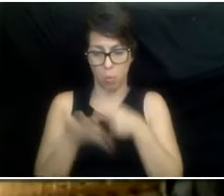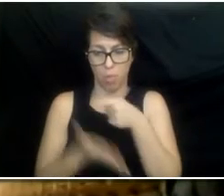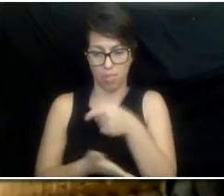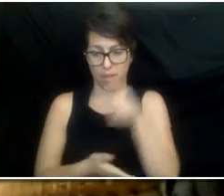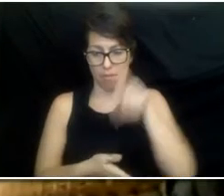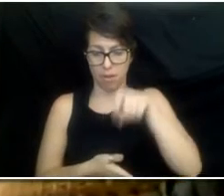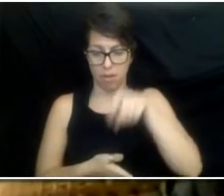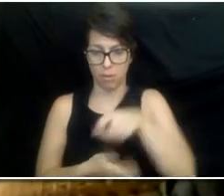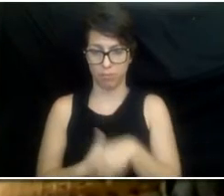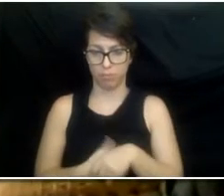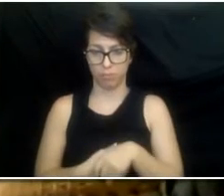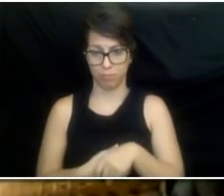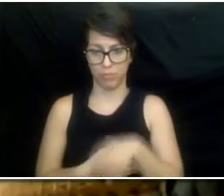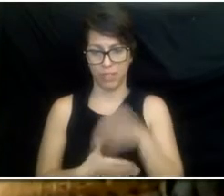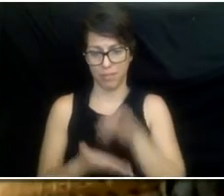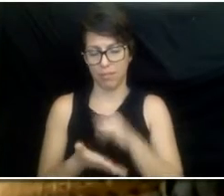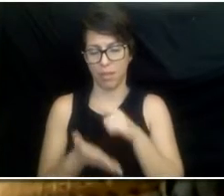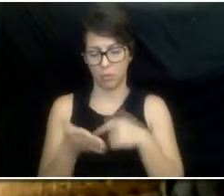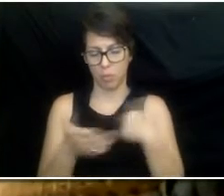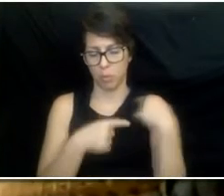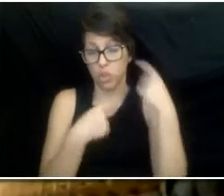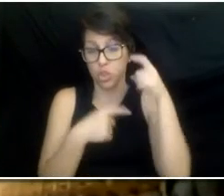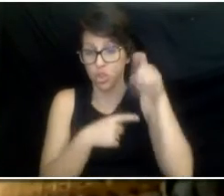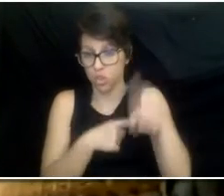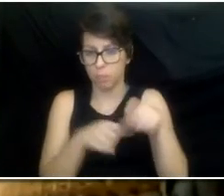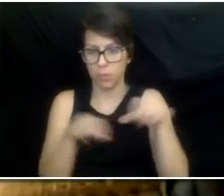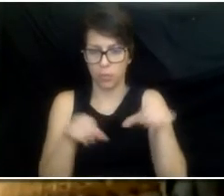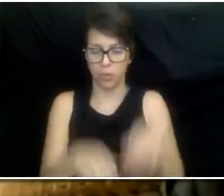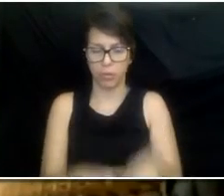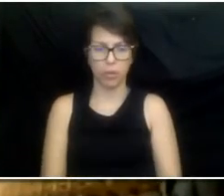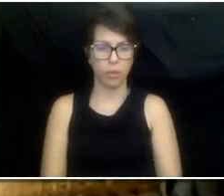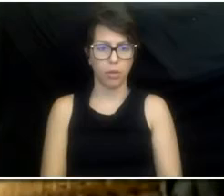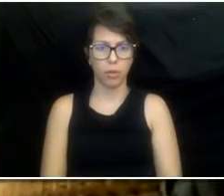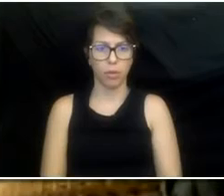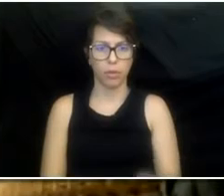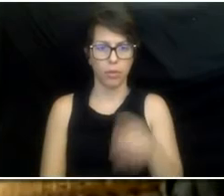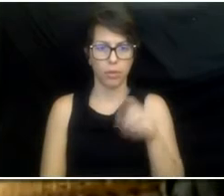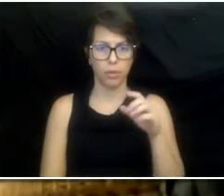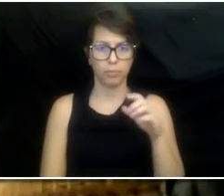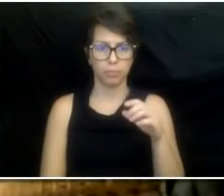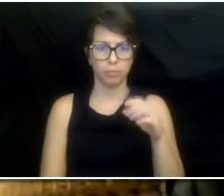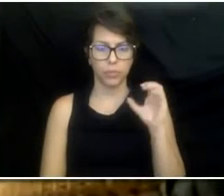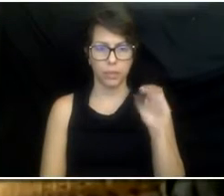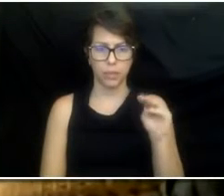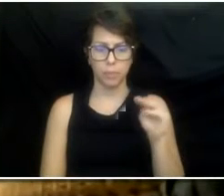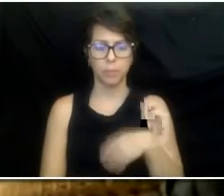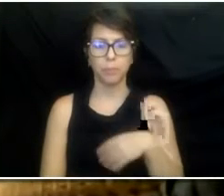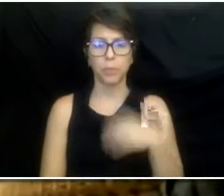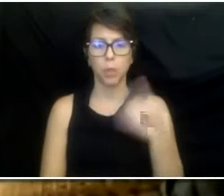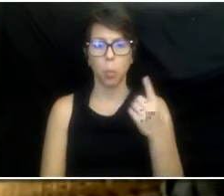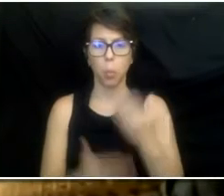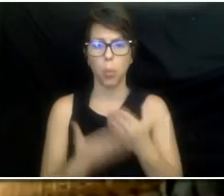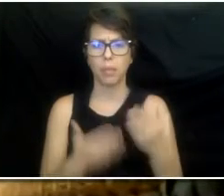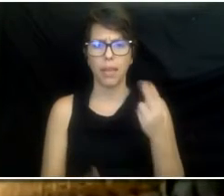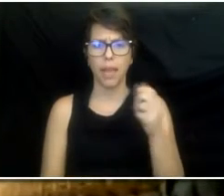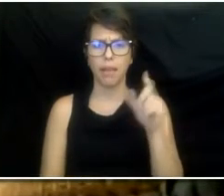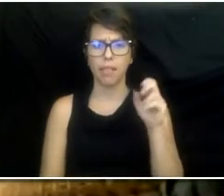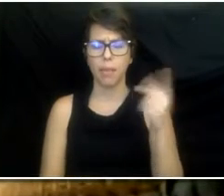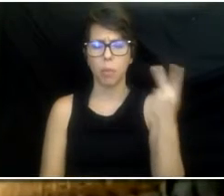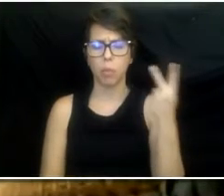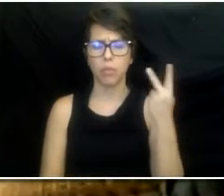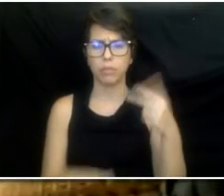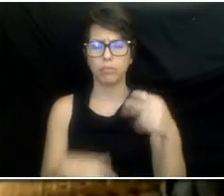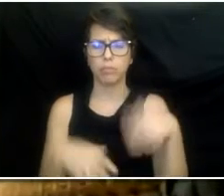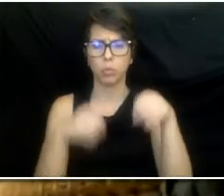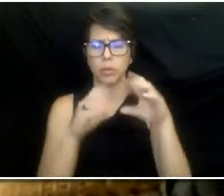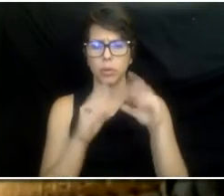programs that um abusers are uh asked to in some cases required to participate in so that